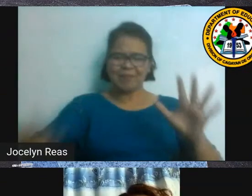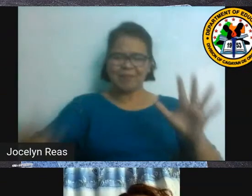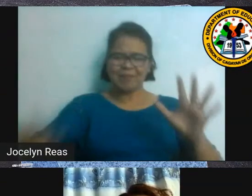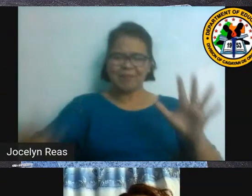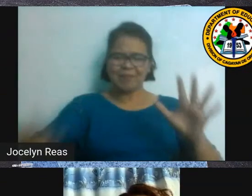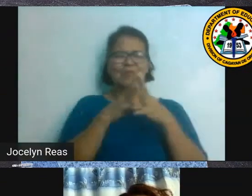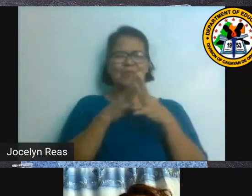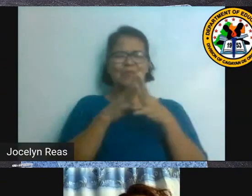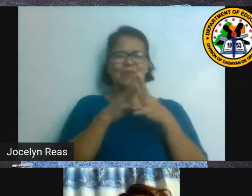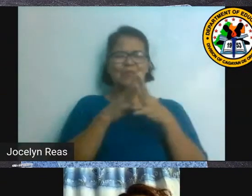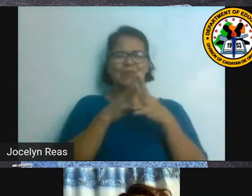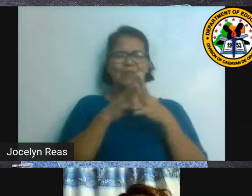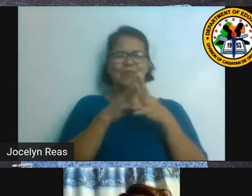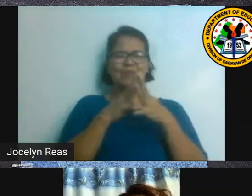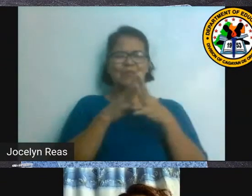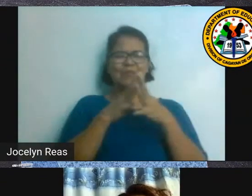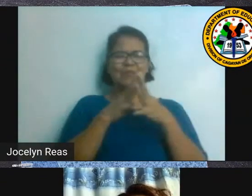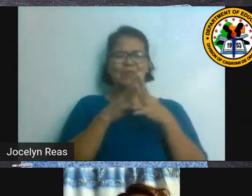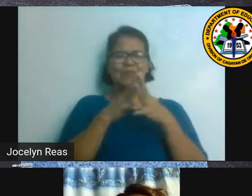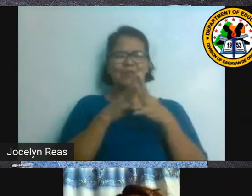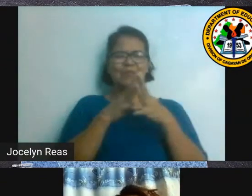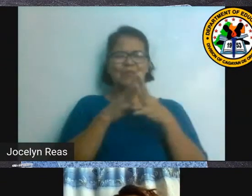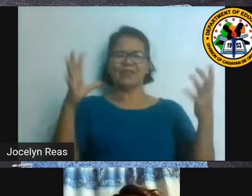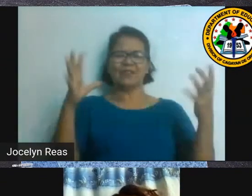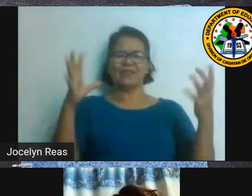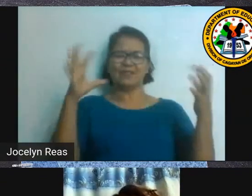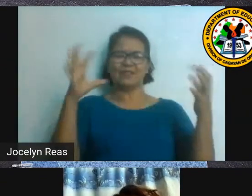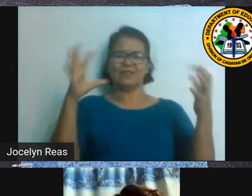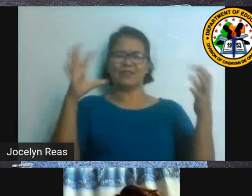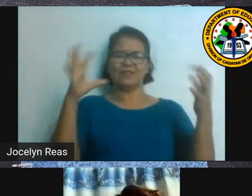episodes. Marami pong salamat. Bye-bye po.